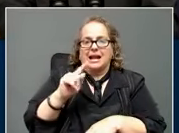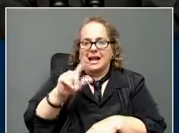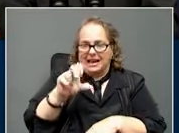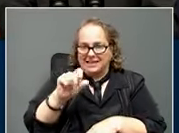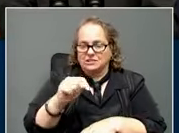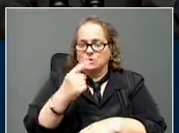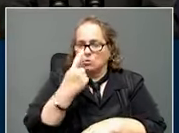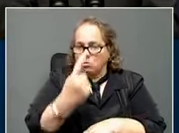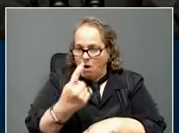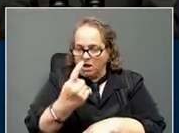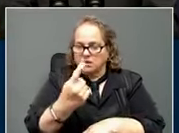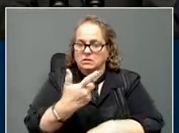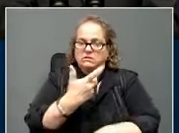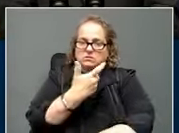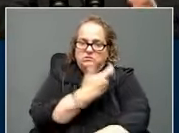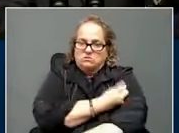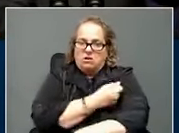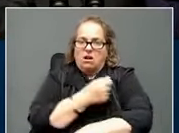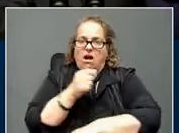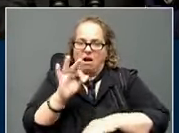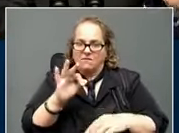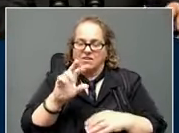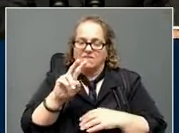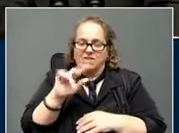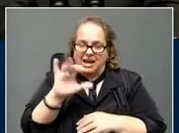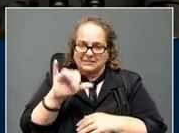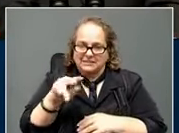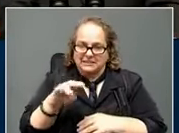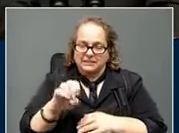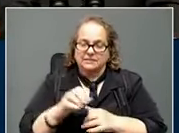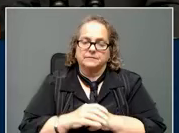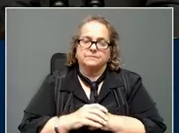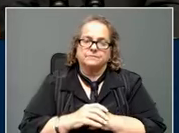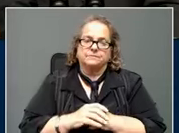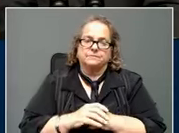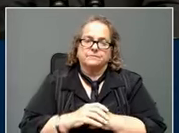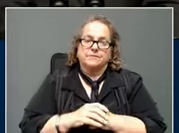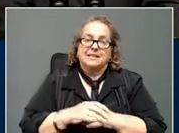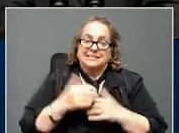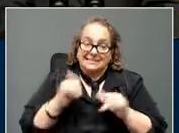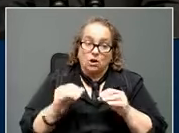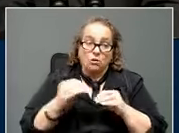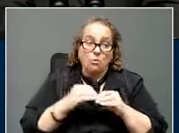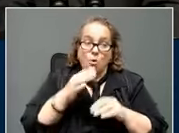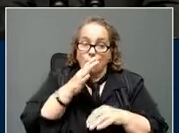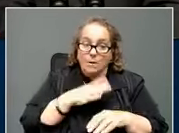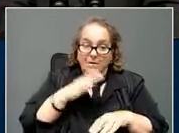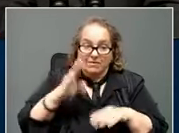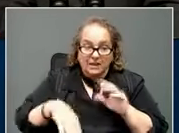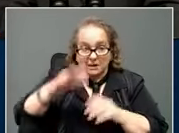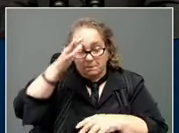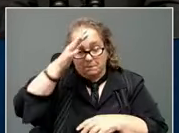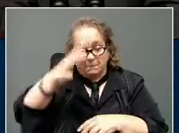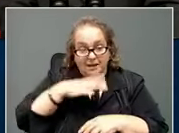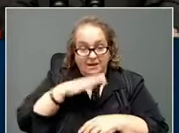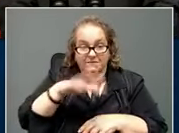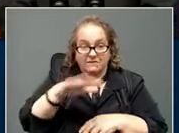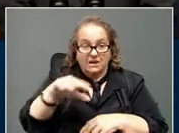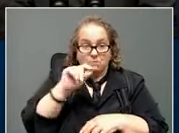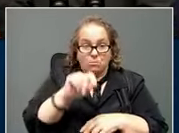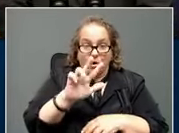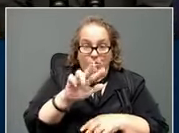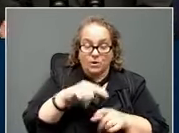dose of one of the vaccines. Still more women than men, 55.3 to